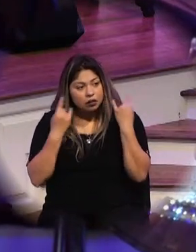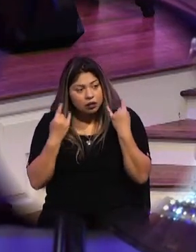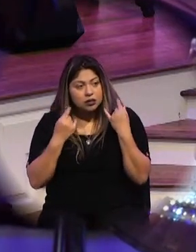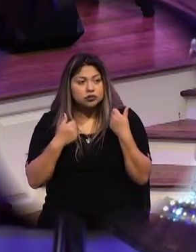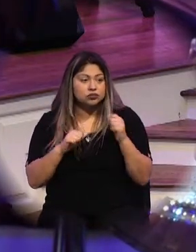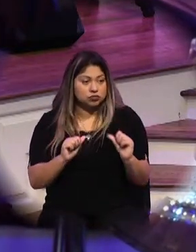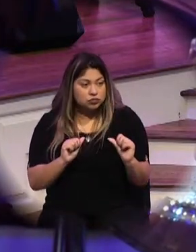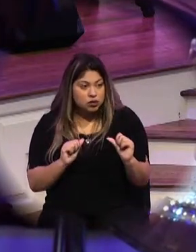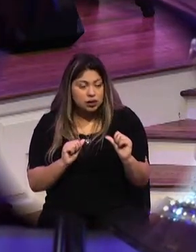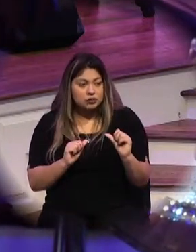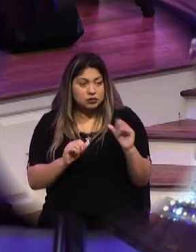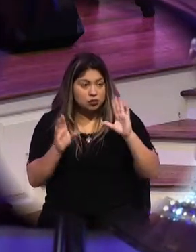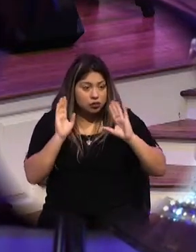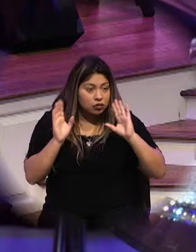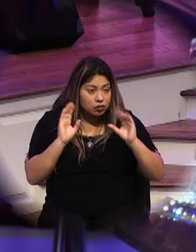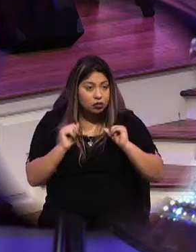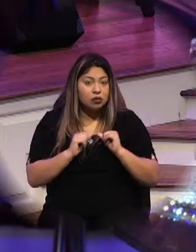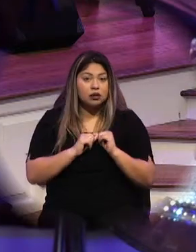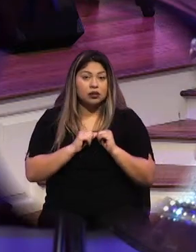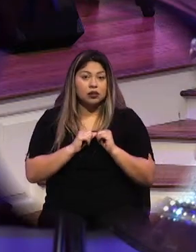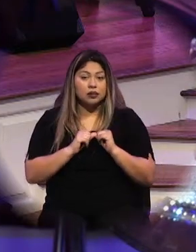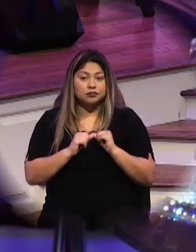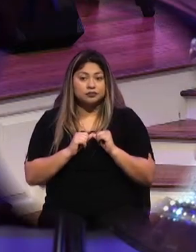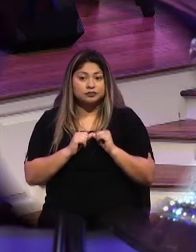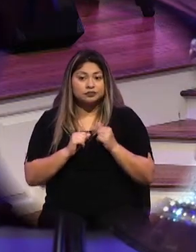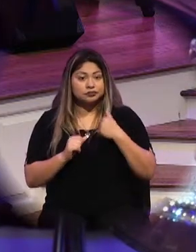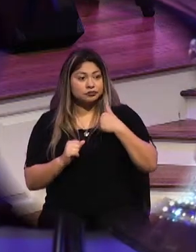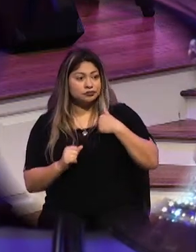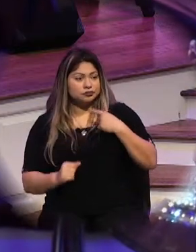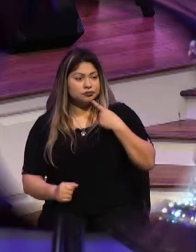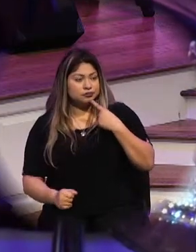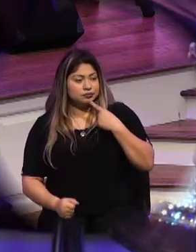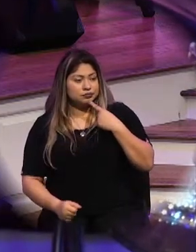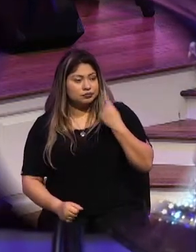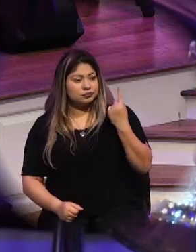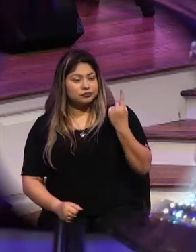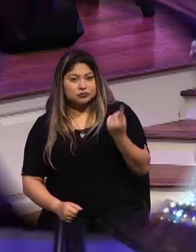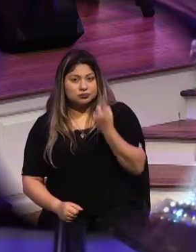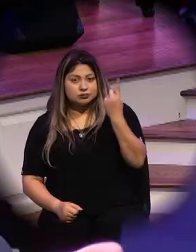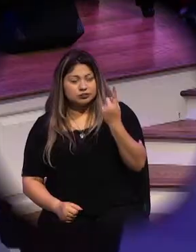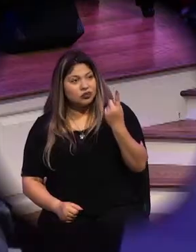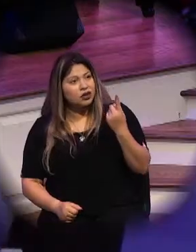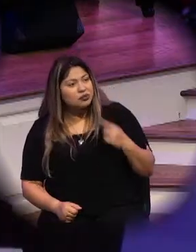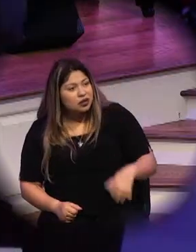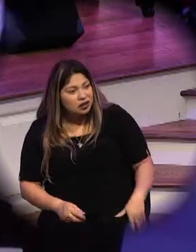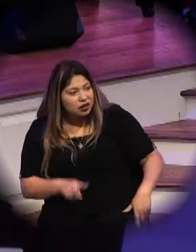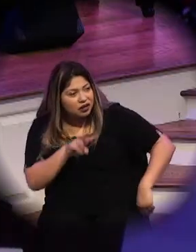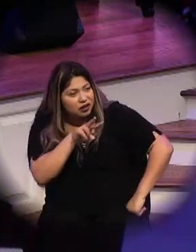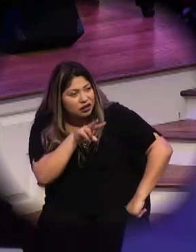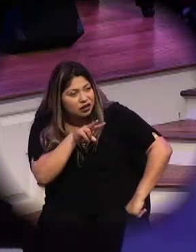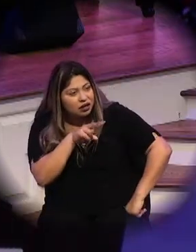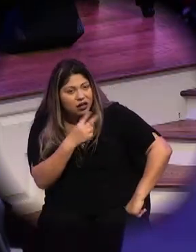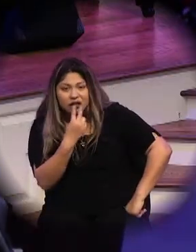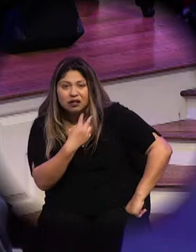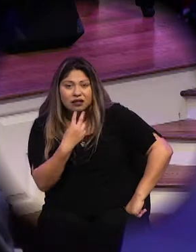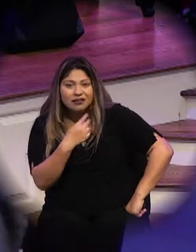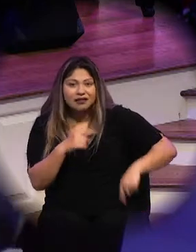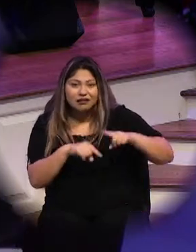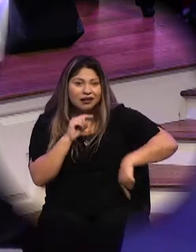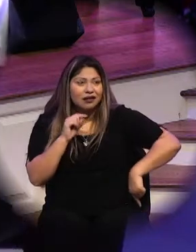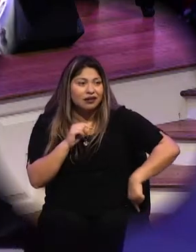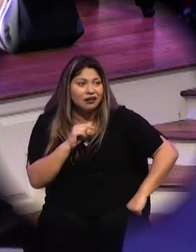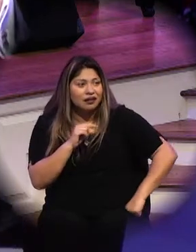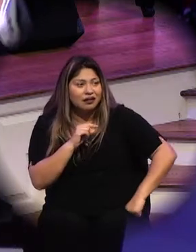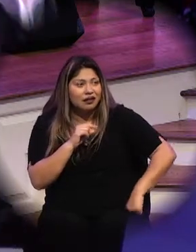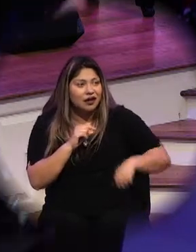our mask on. And there was at least three or four of you where I'd said something and you looked at me like, I didn't catch any of that, Pastor. And then you said something back to me and I went, I